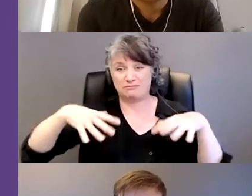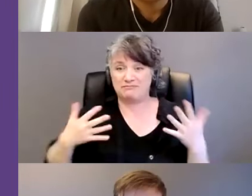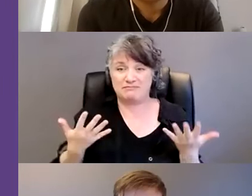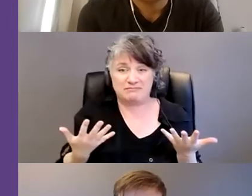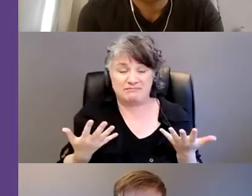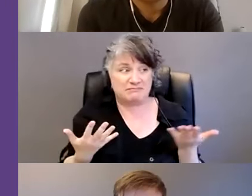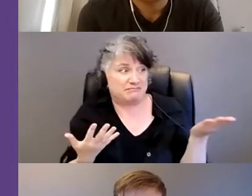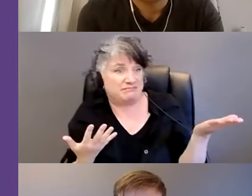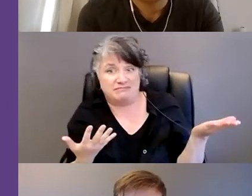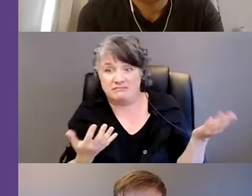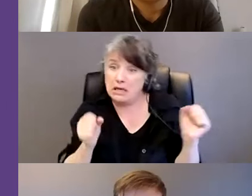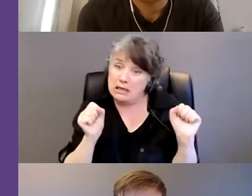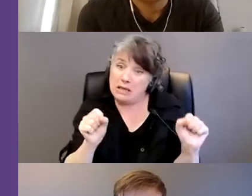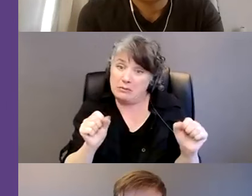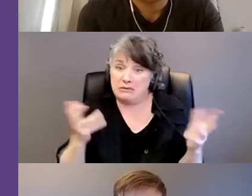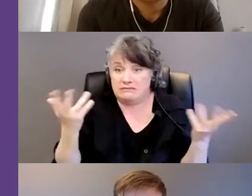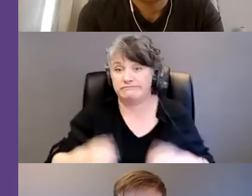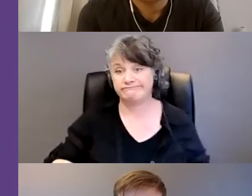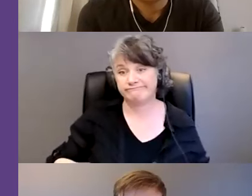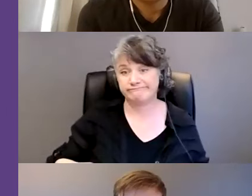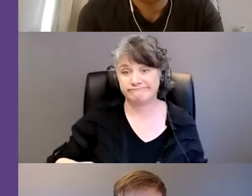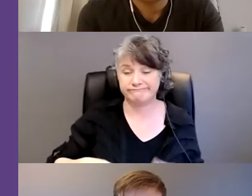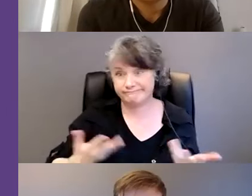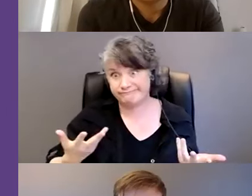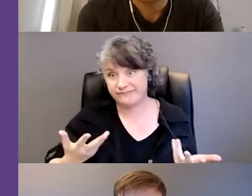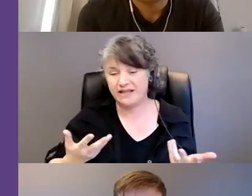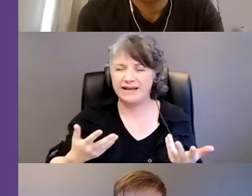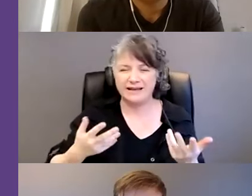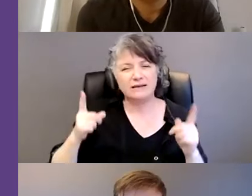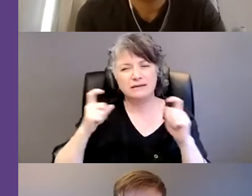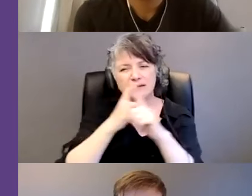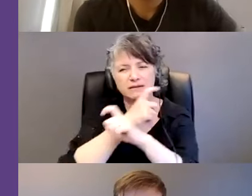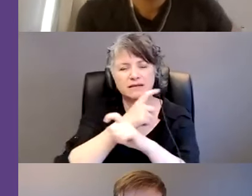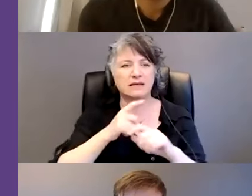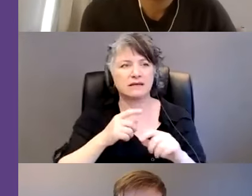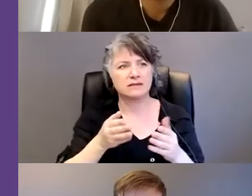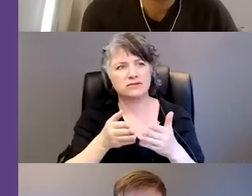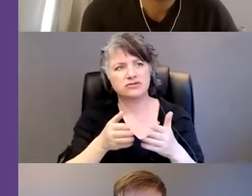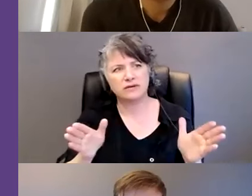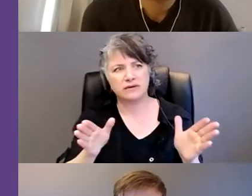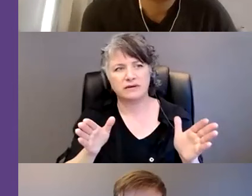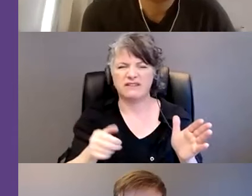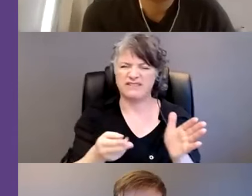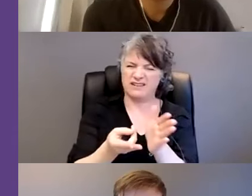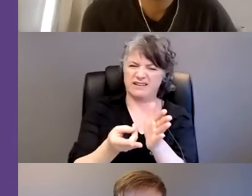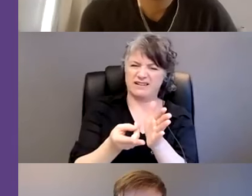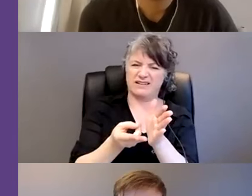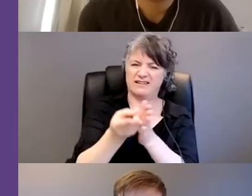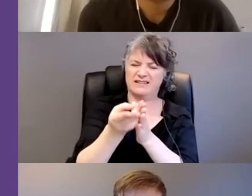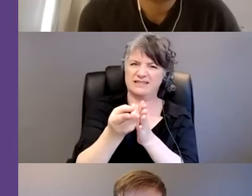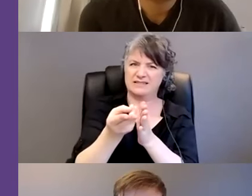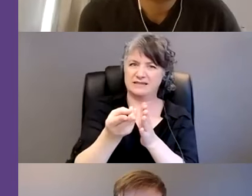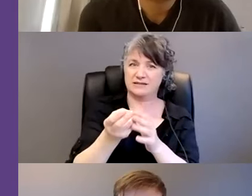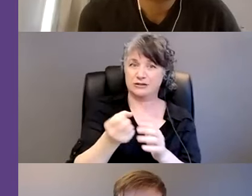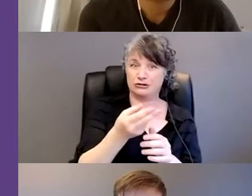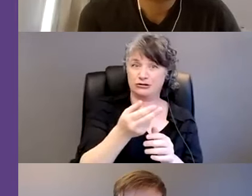found likely capable. But we don't, generally speaking, I have to be honest, to Shauna's point